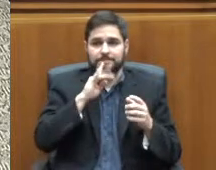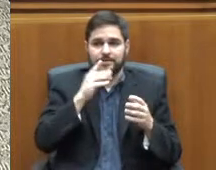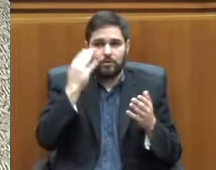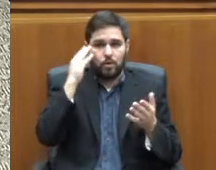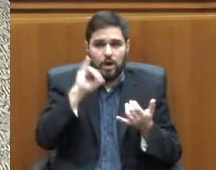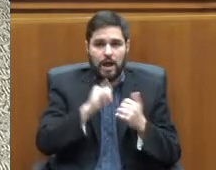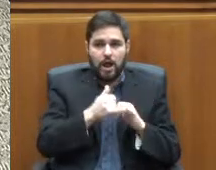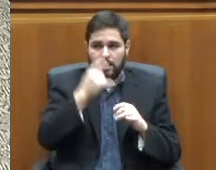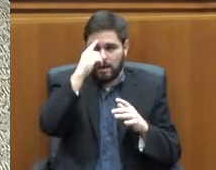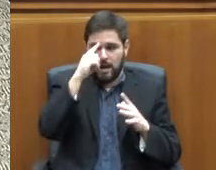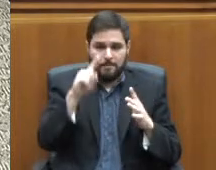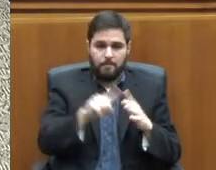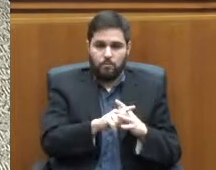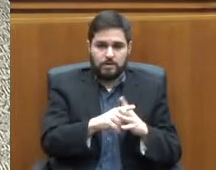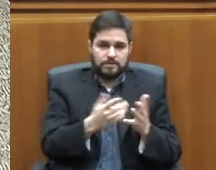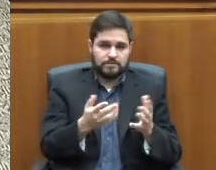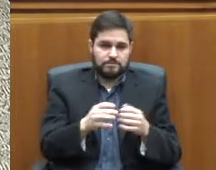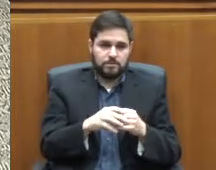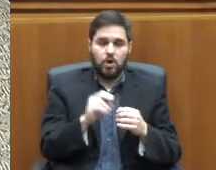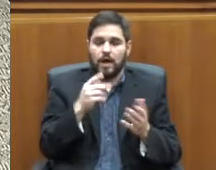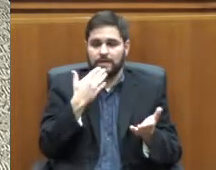Okay, well, thank you.